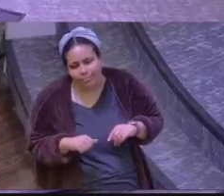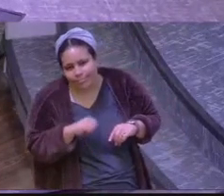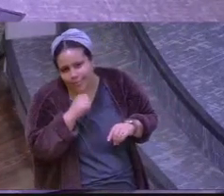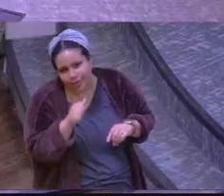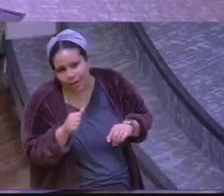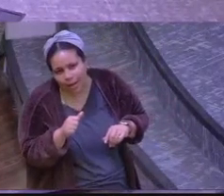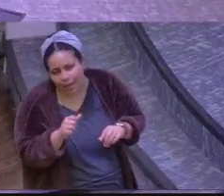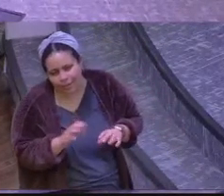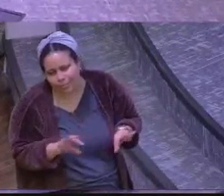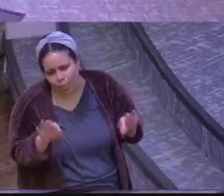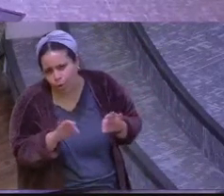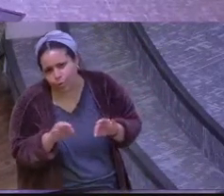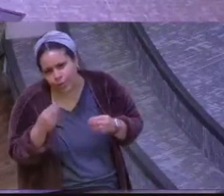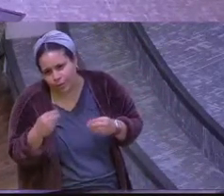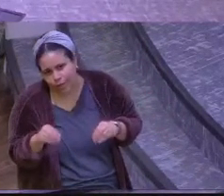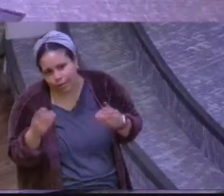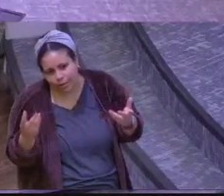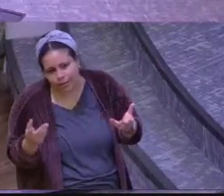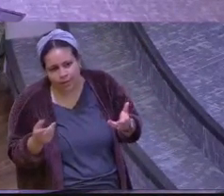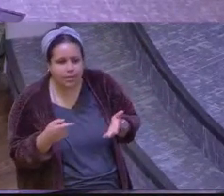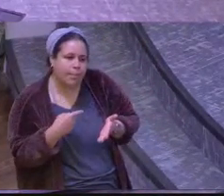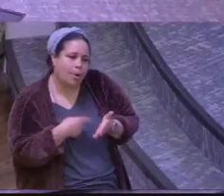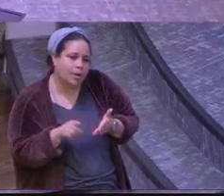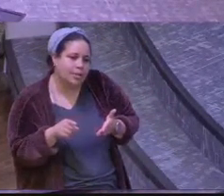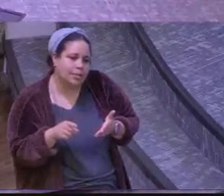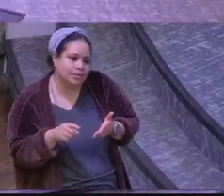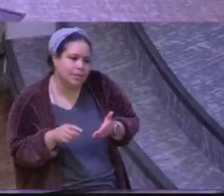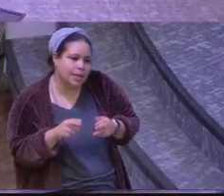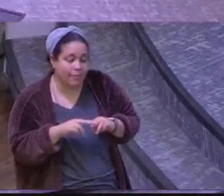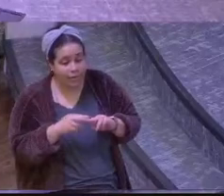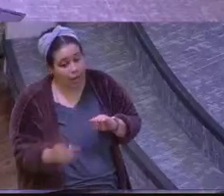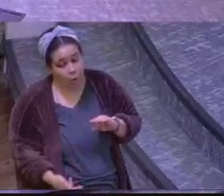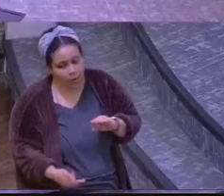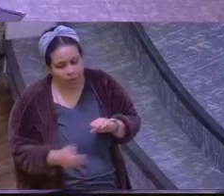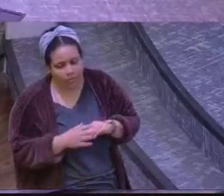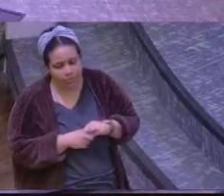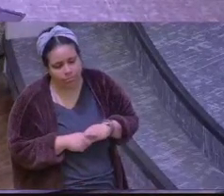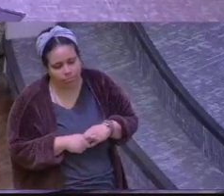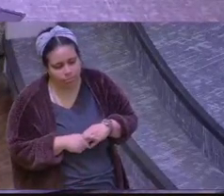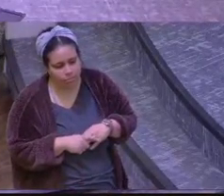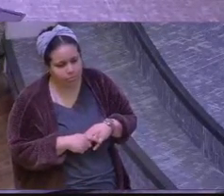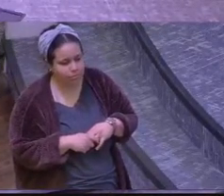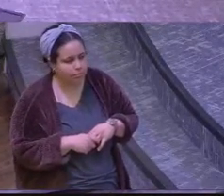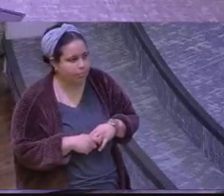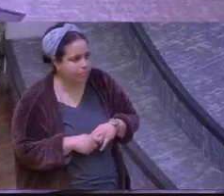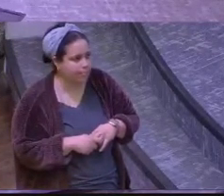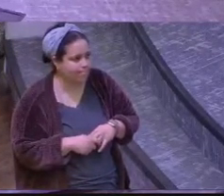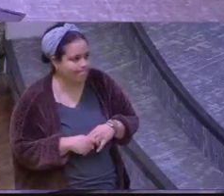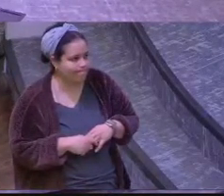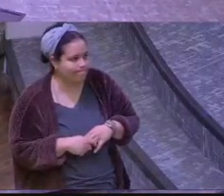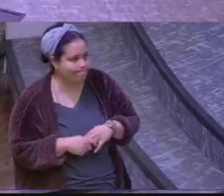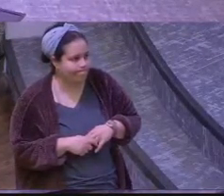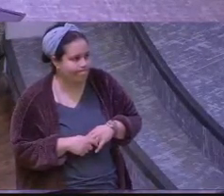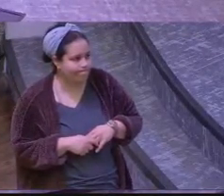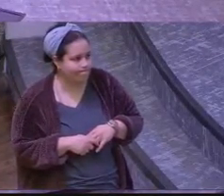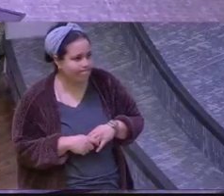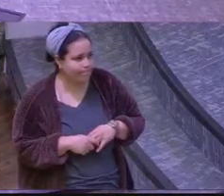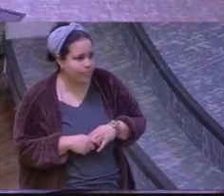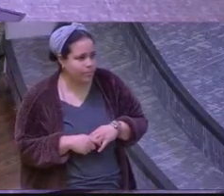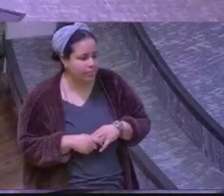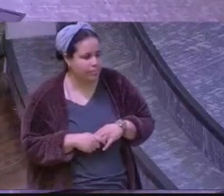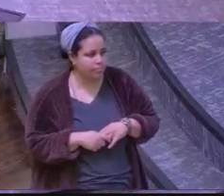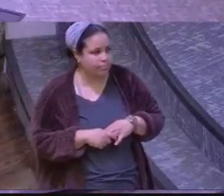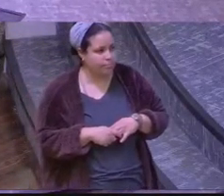And I knew from prices definitely have not gone down. So yeah. So. Okay. Thank you so much. And just a couple other